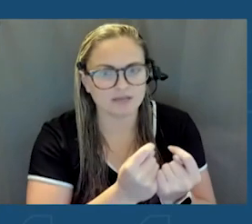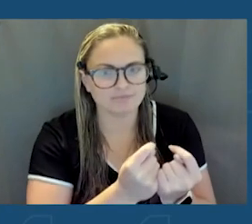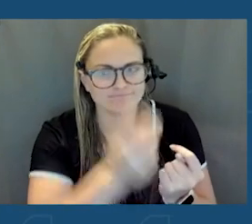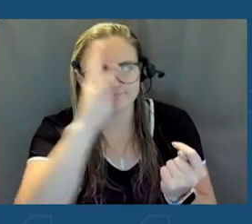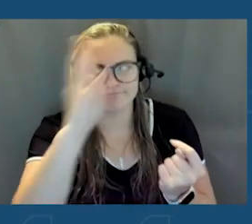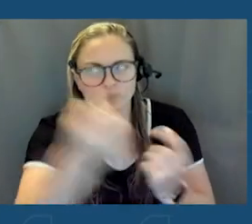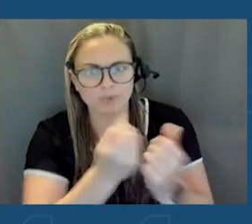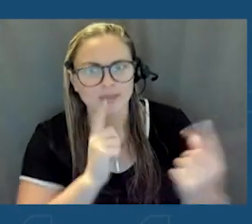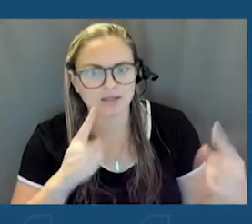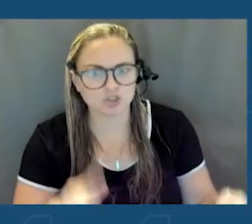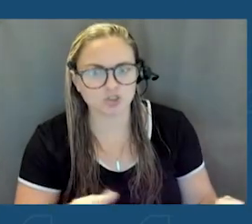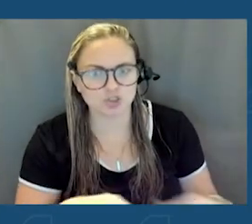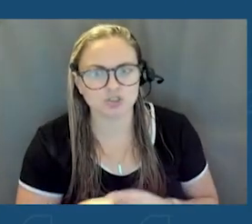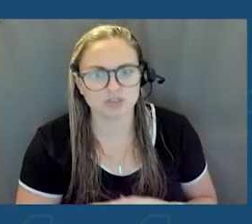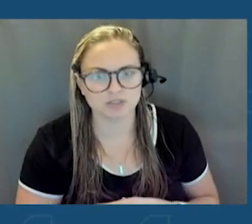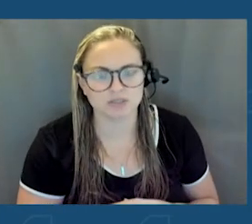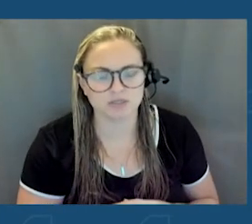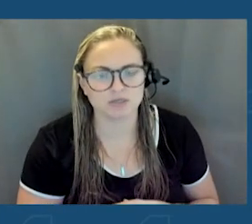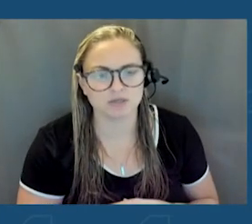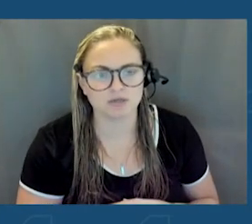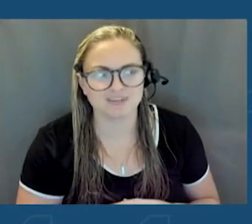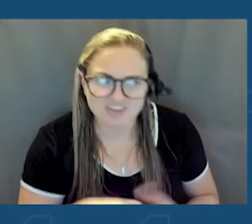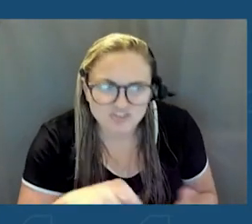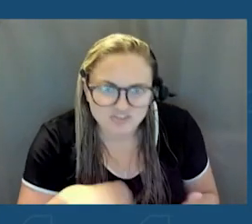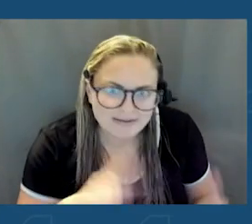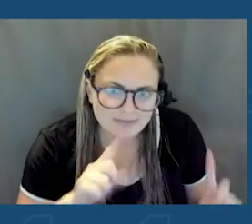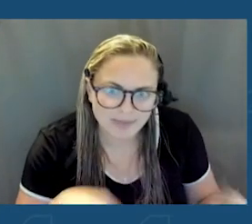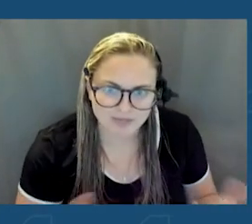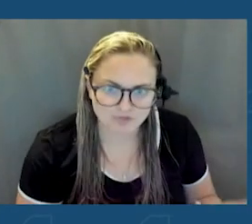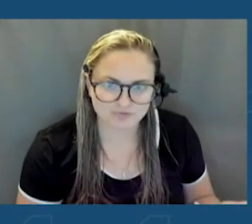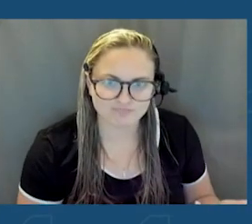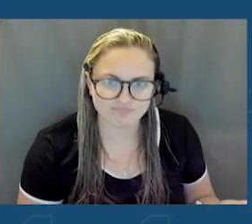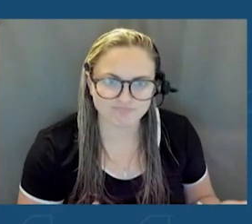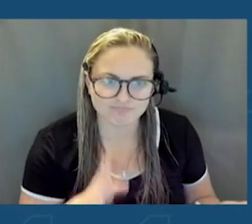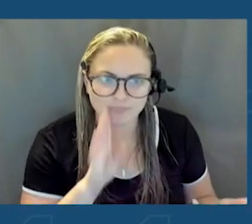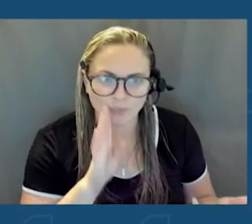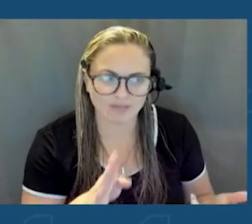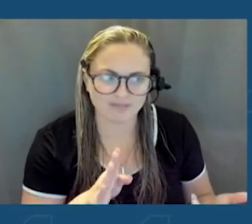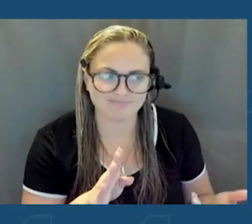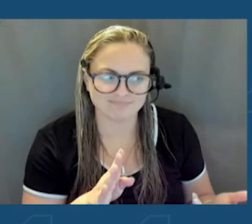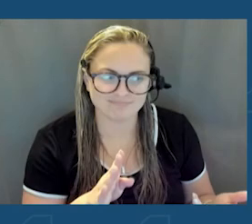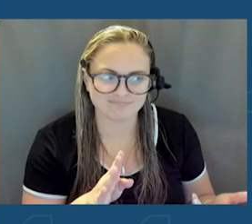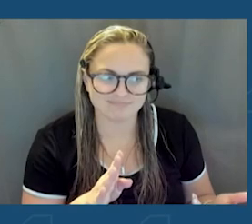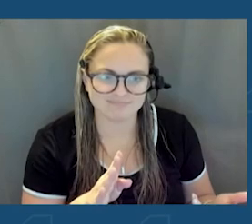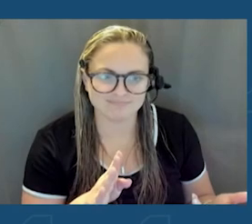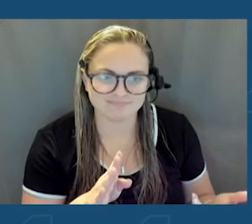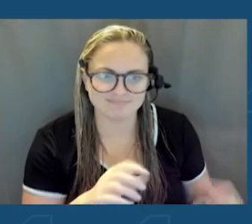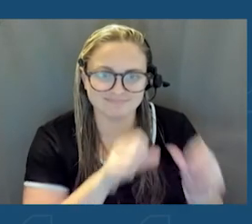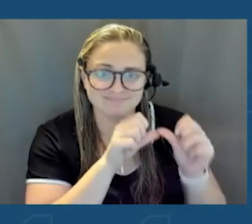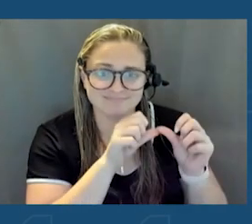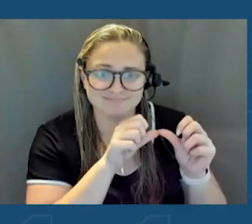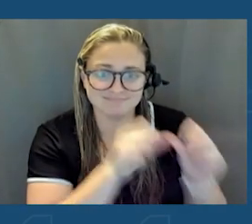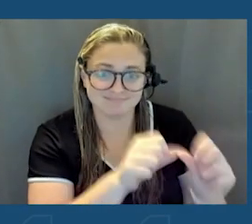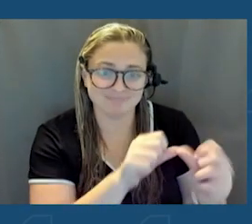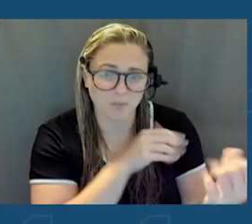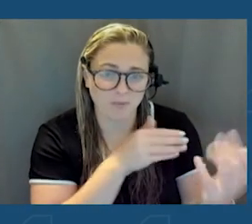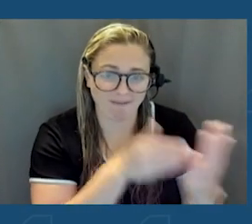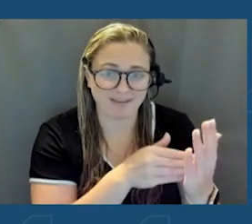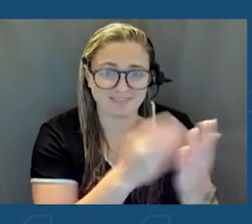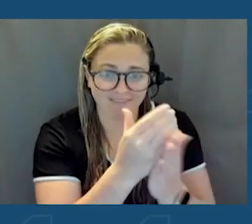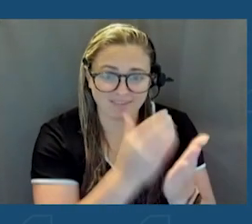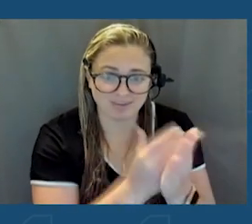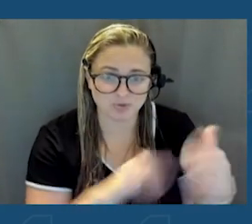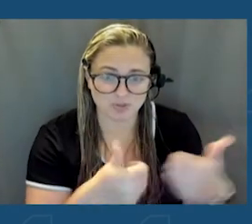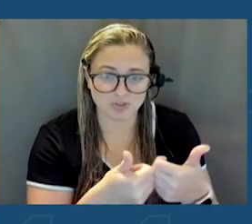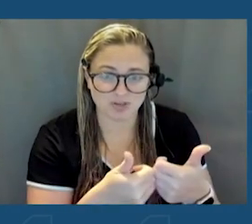because this has to be an answer that'll withstand constitutional challenge. So we're going to